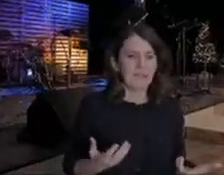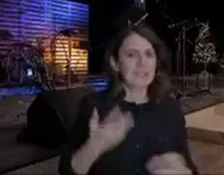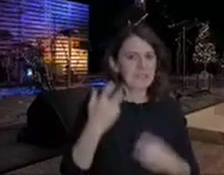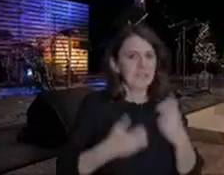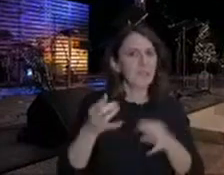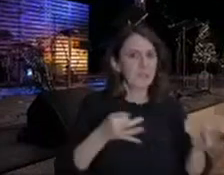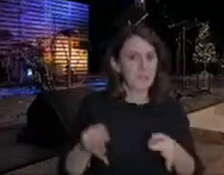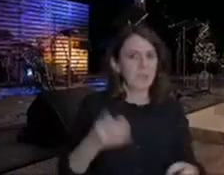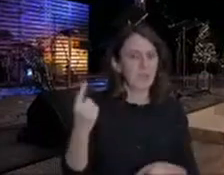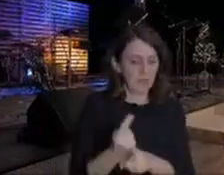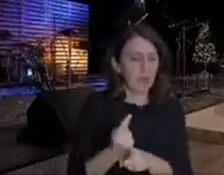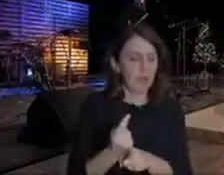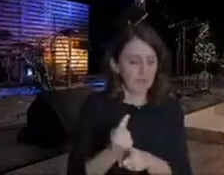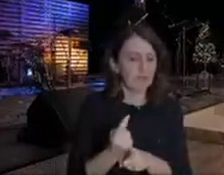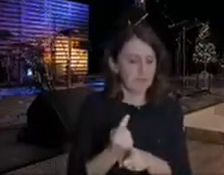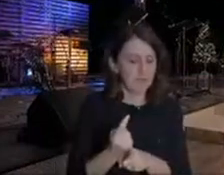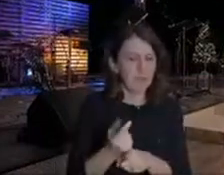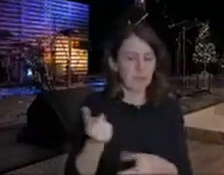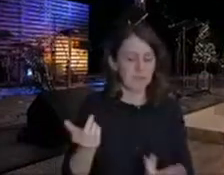That's a tough one to explain, isn't it?